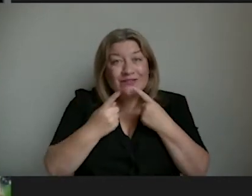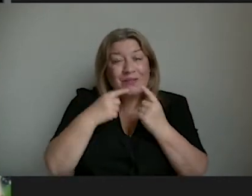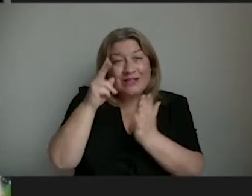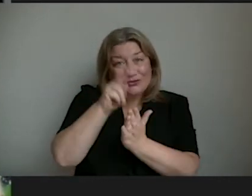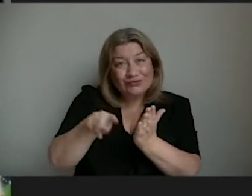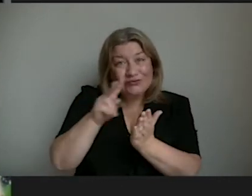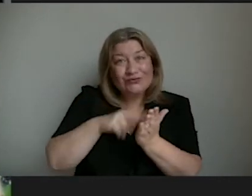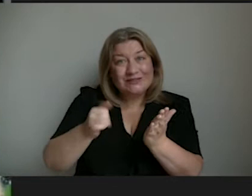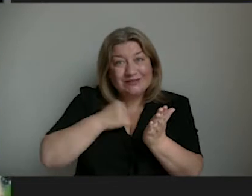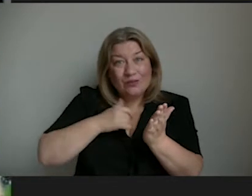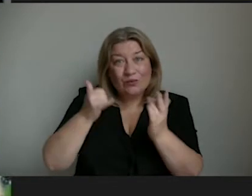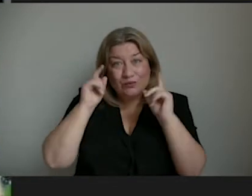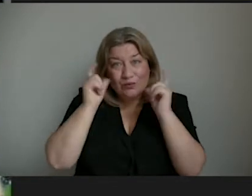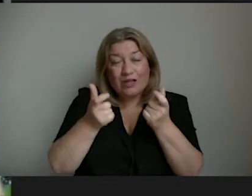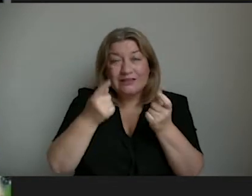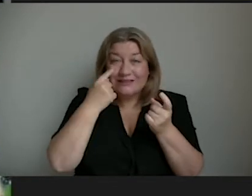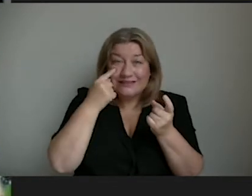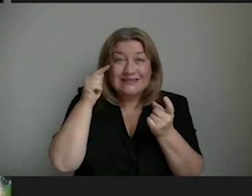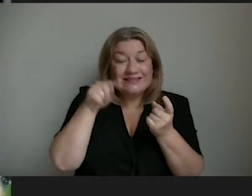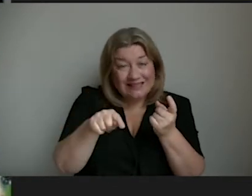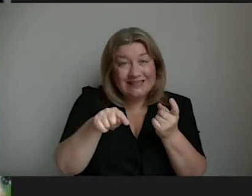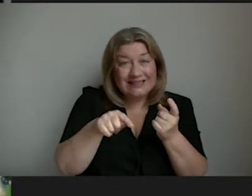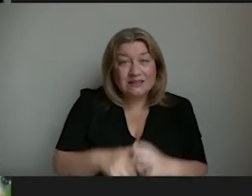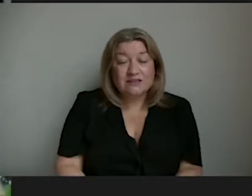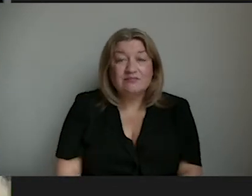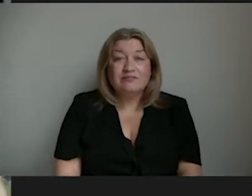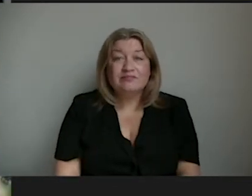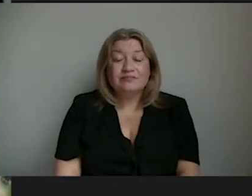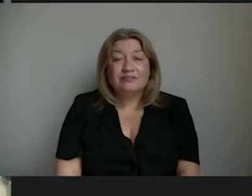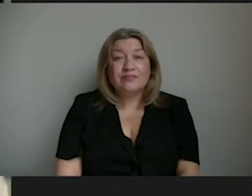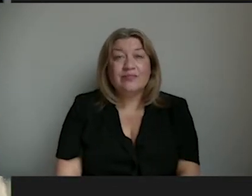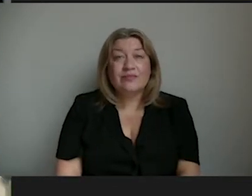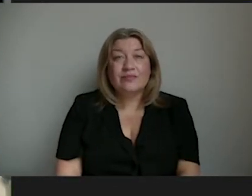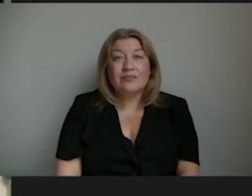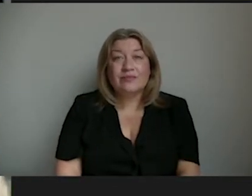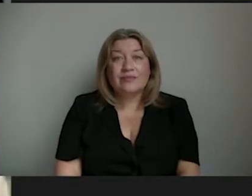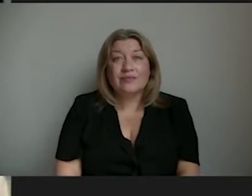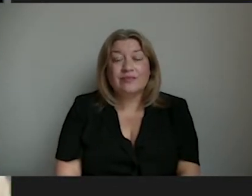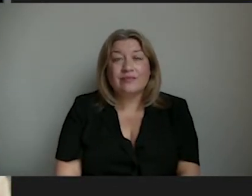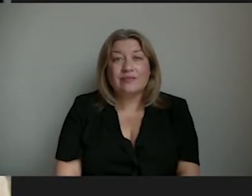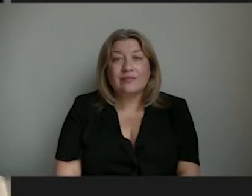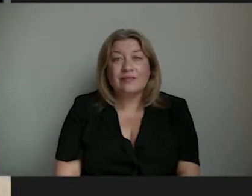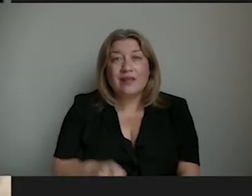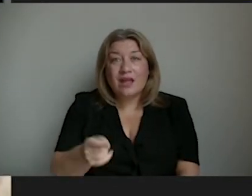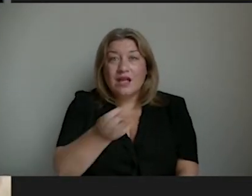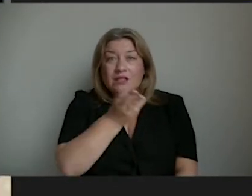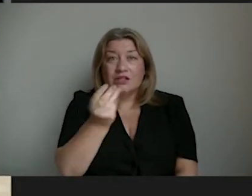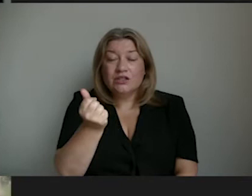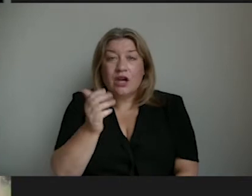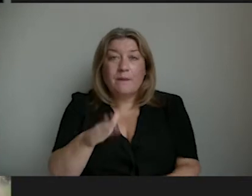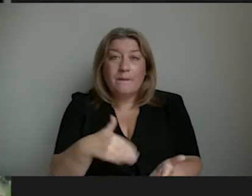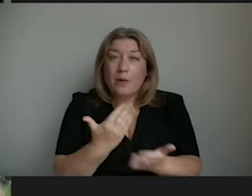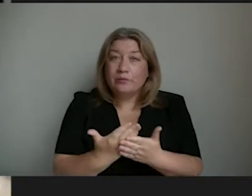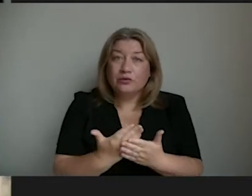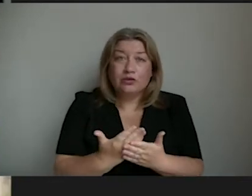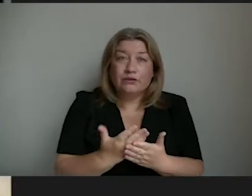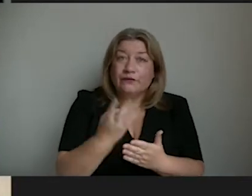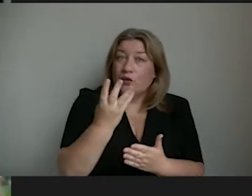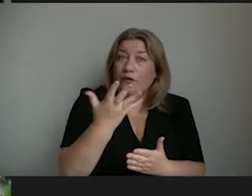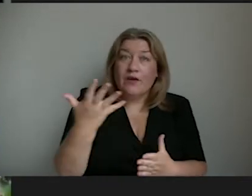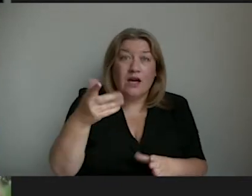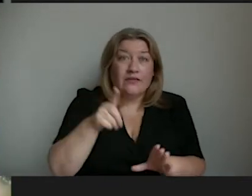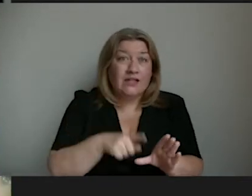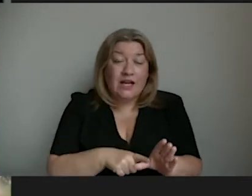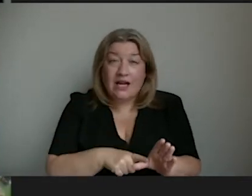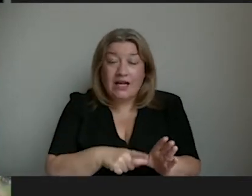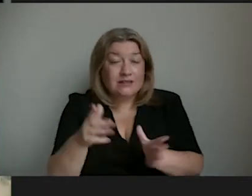the website, again, where Russell showed you all of the different apprenticeships that we deliver. But some of them may last up to